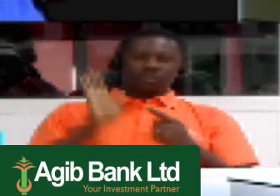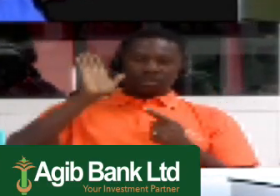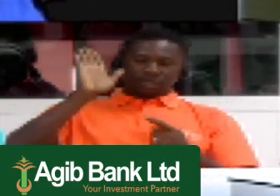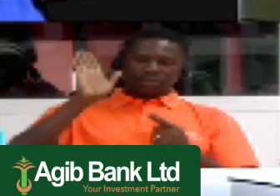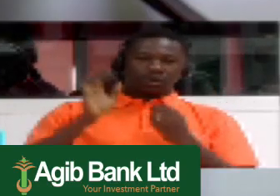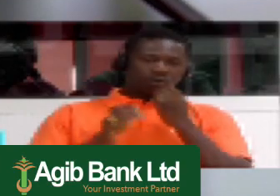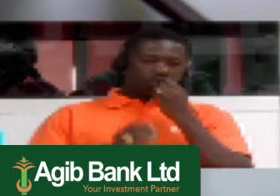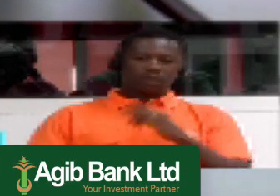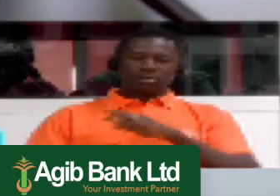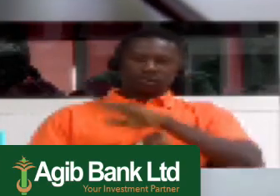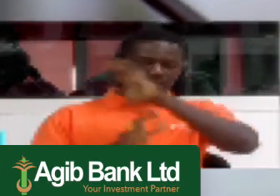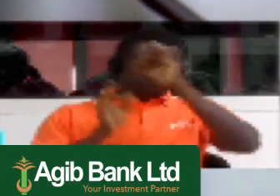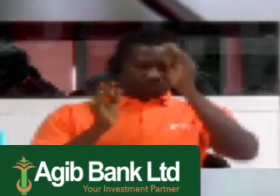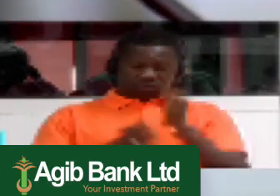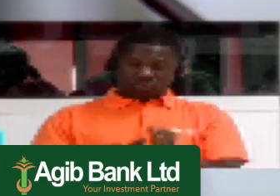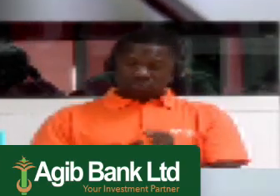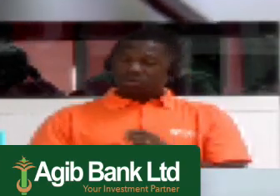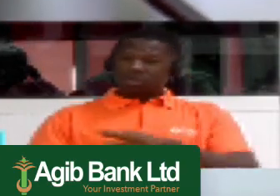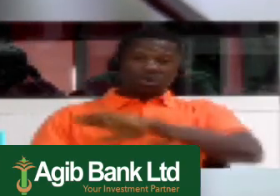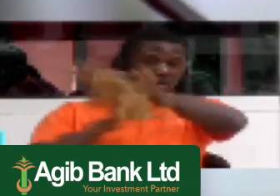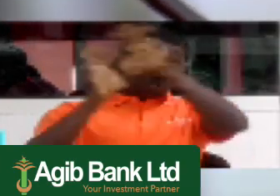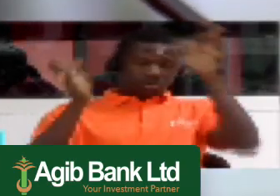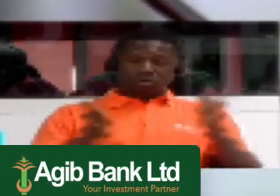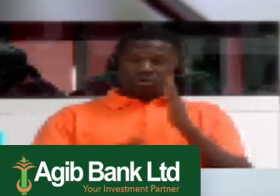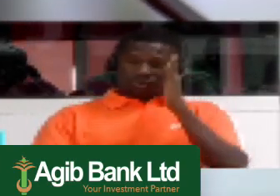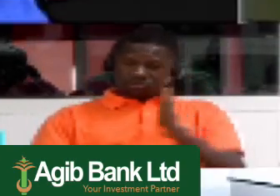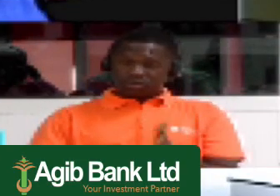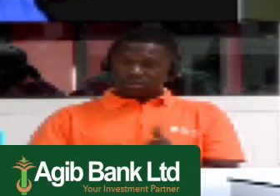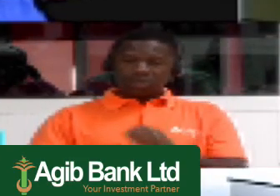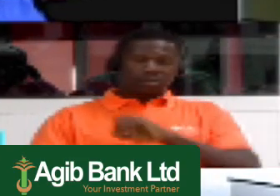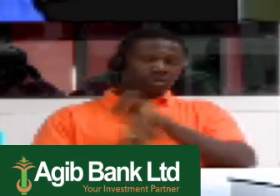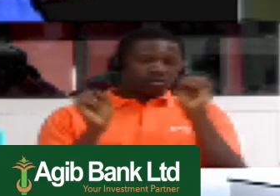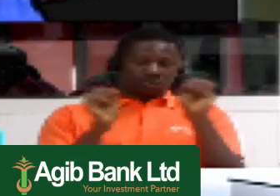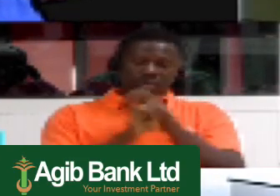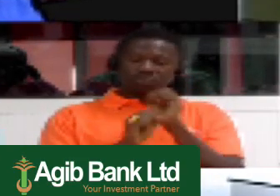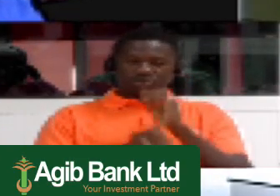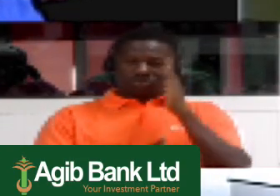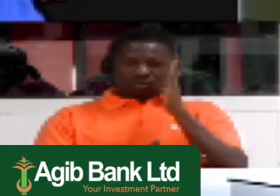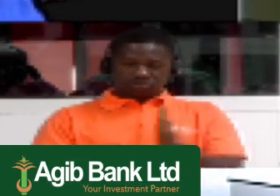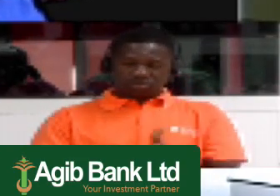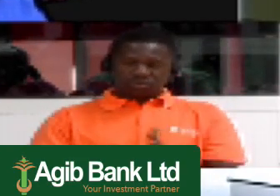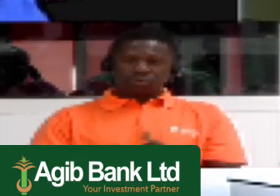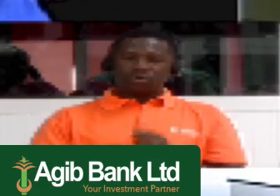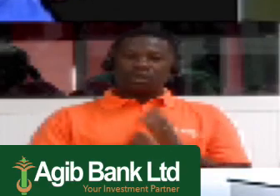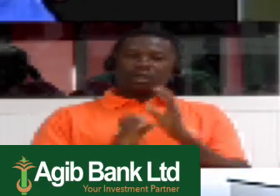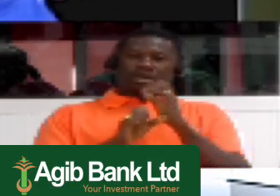I will speak the truth, the whole truth, and nothing but the truth. So help me God.